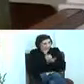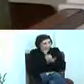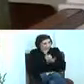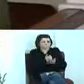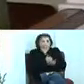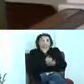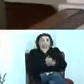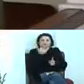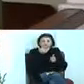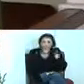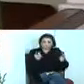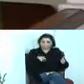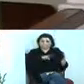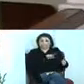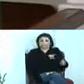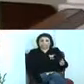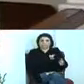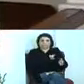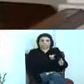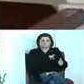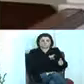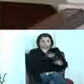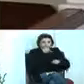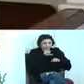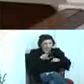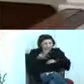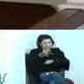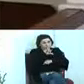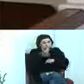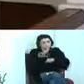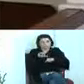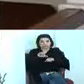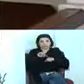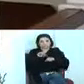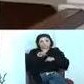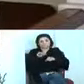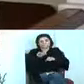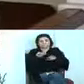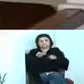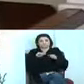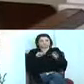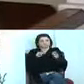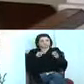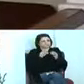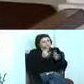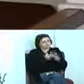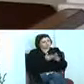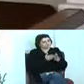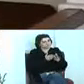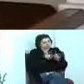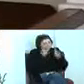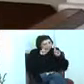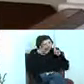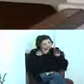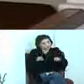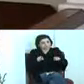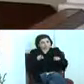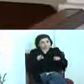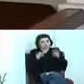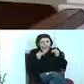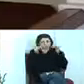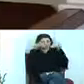anointed to go to our next level of wholeness. that we serve